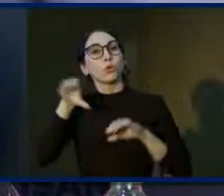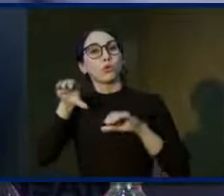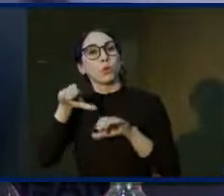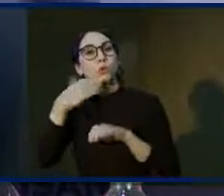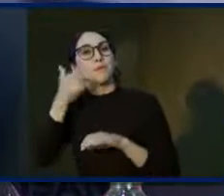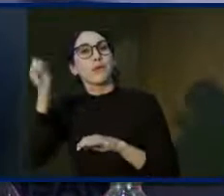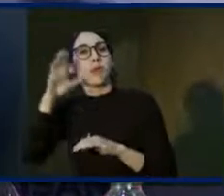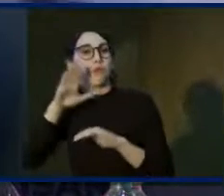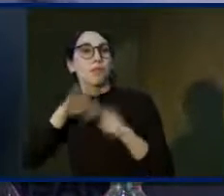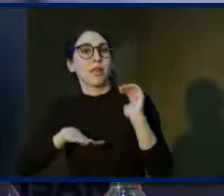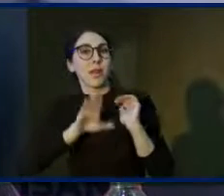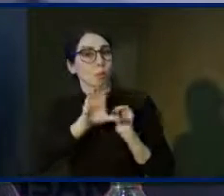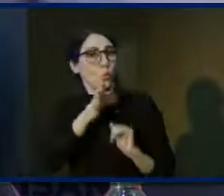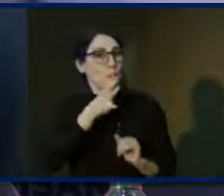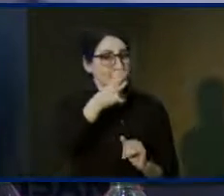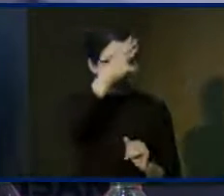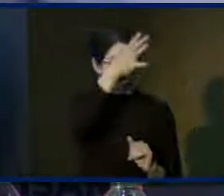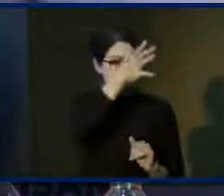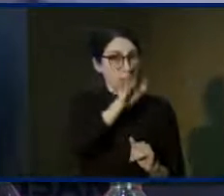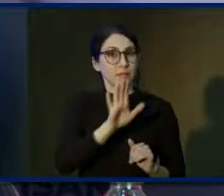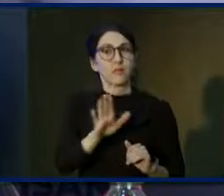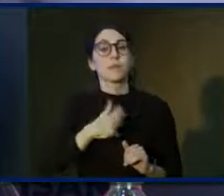the values of